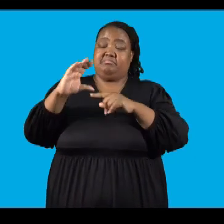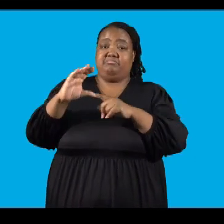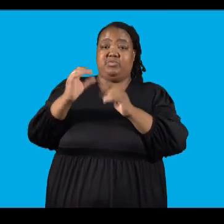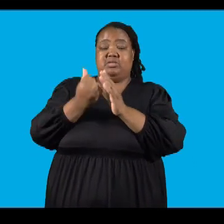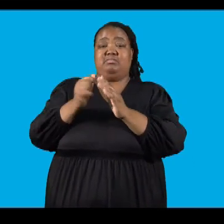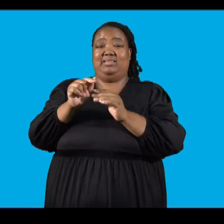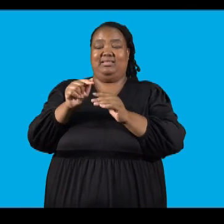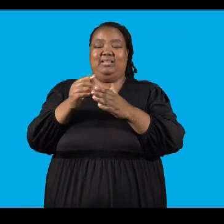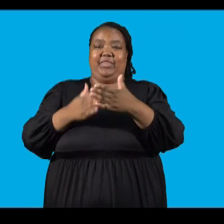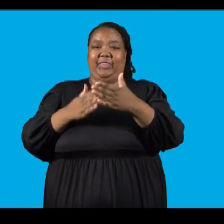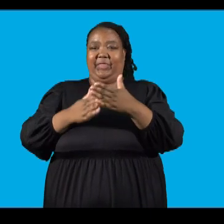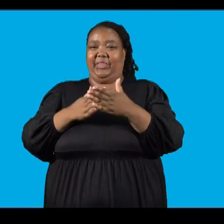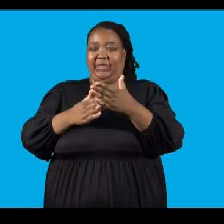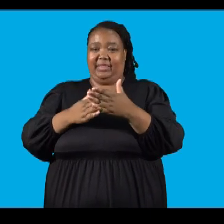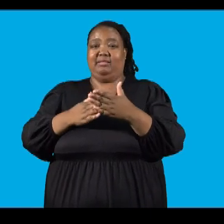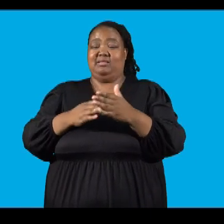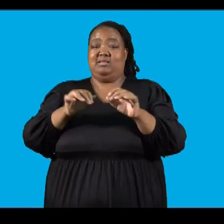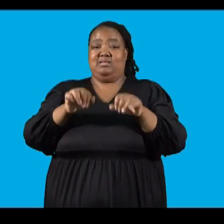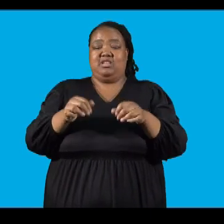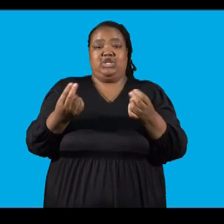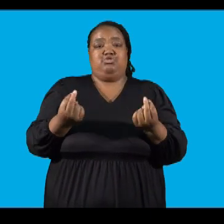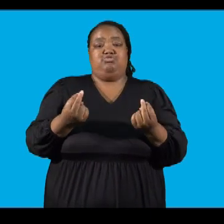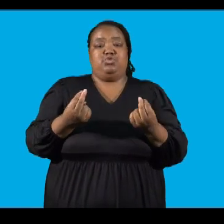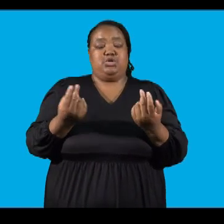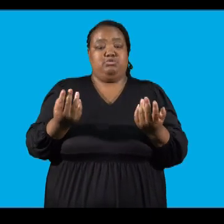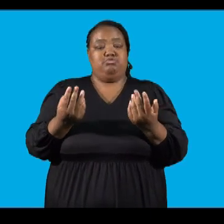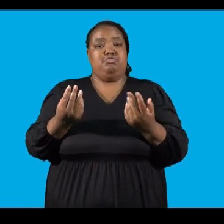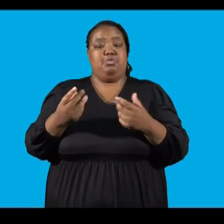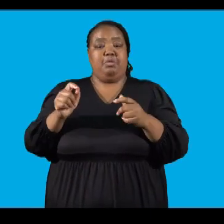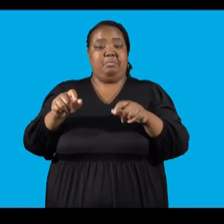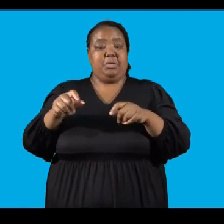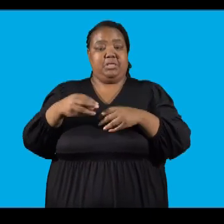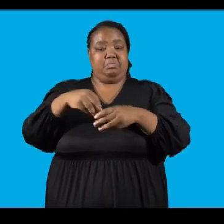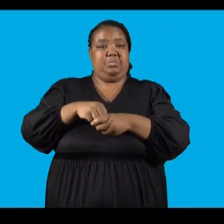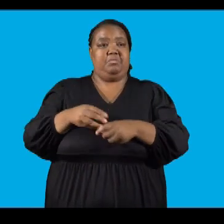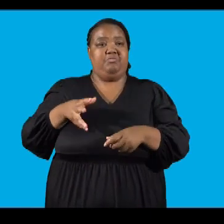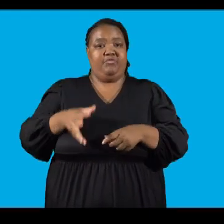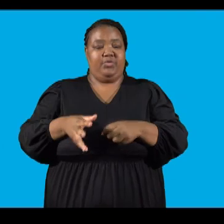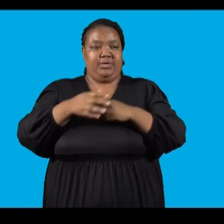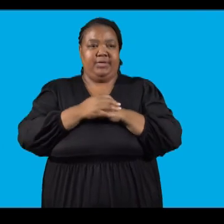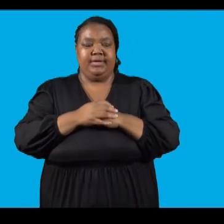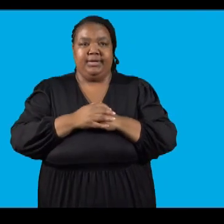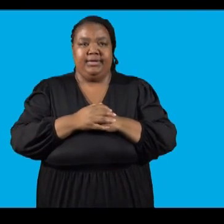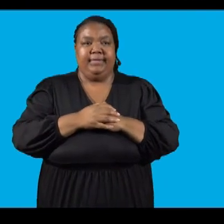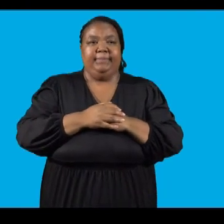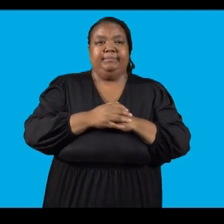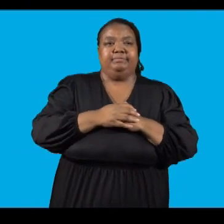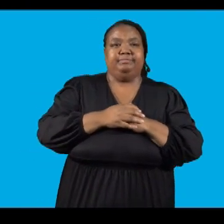High capital requirements act as a significant barrier to new entrants.